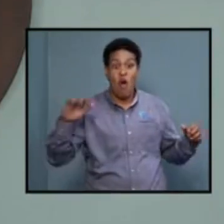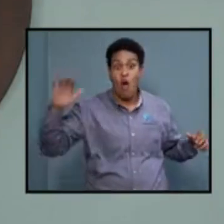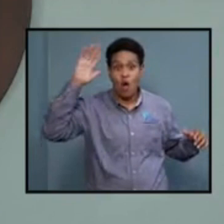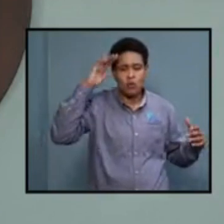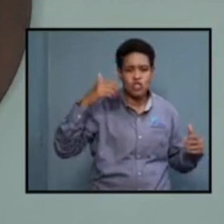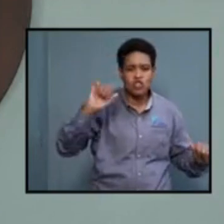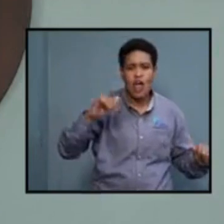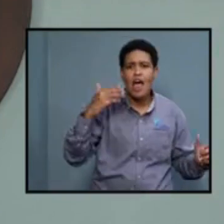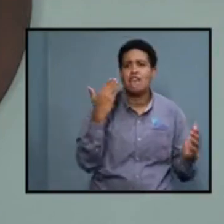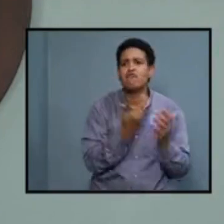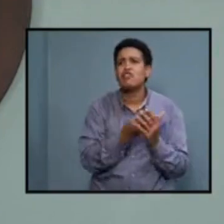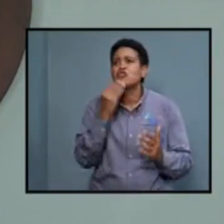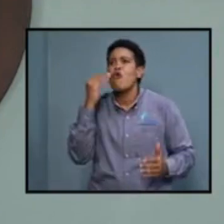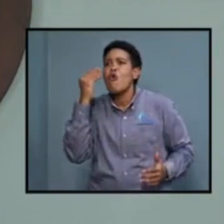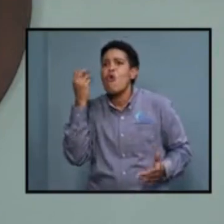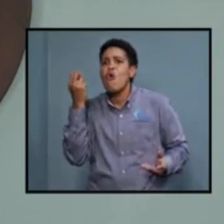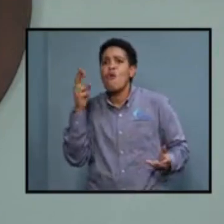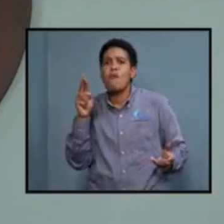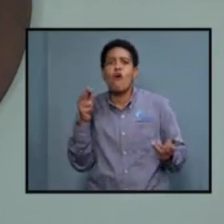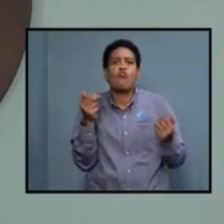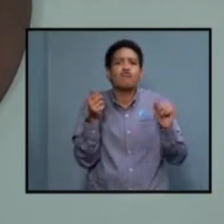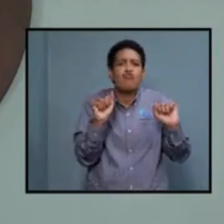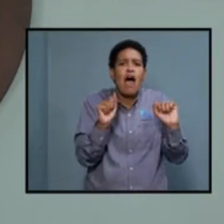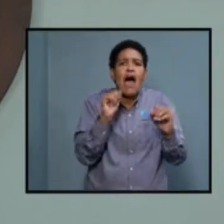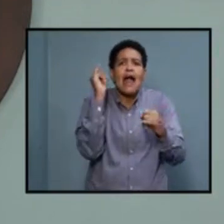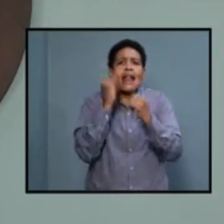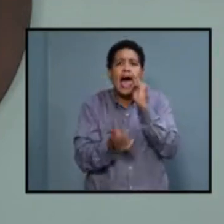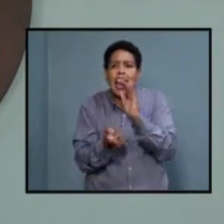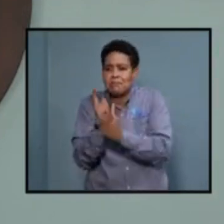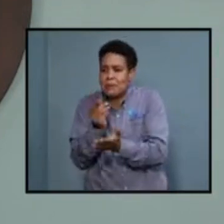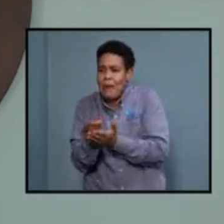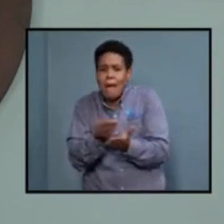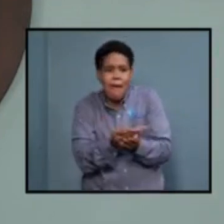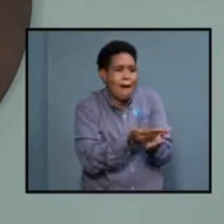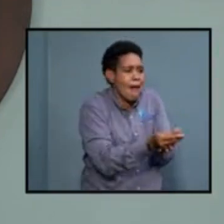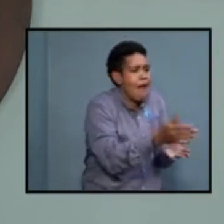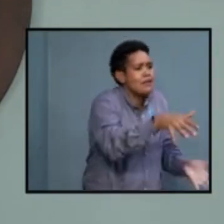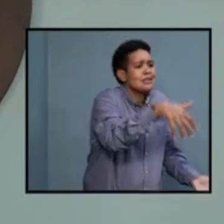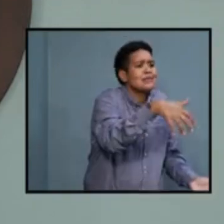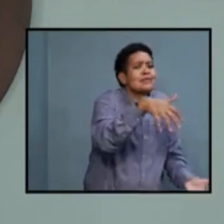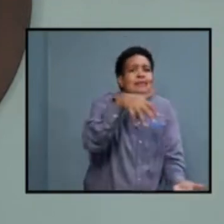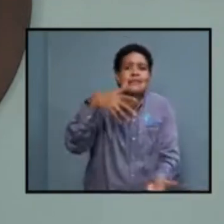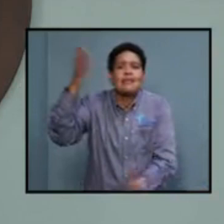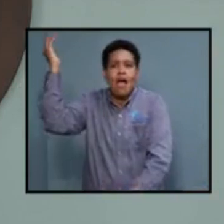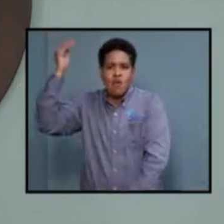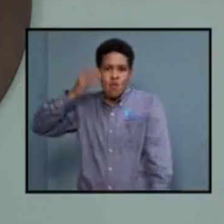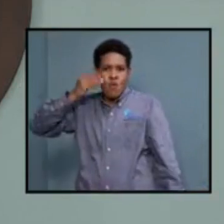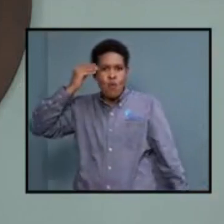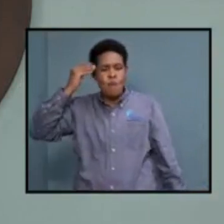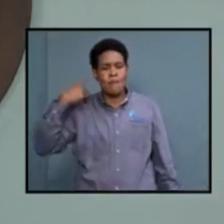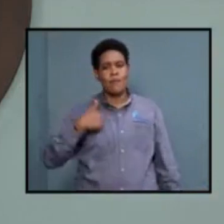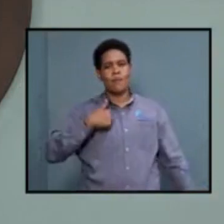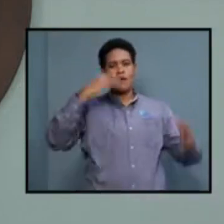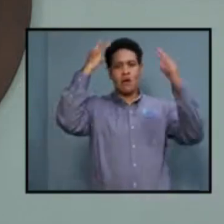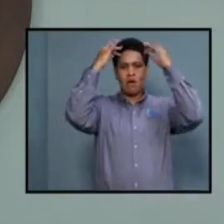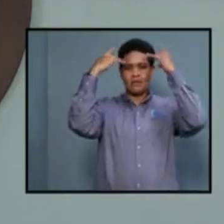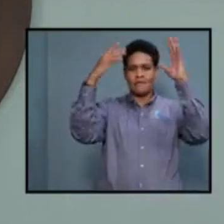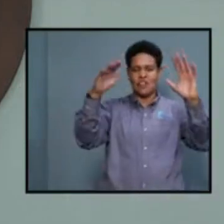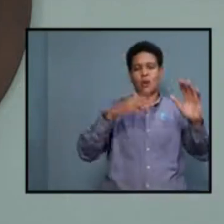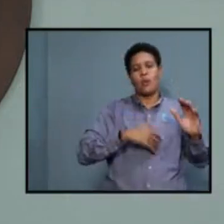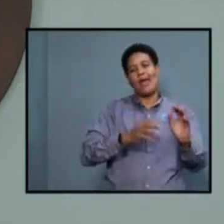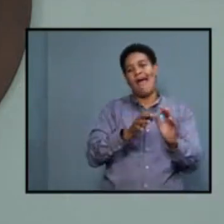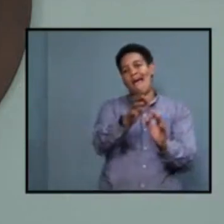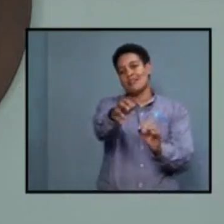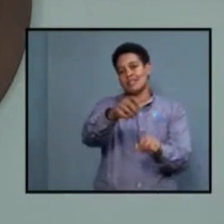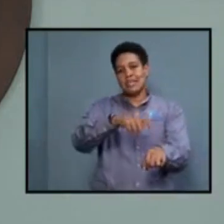get home or try to to get the last minute supplies so we have considered that and we have extended but